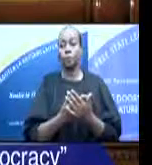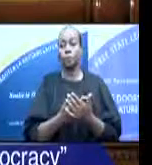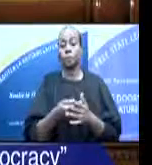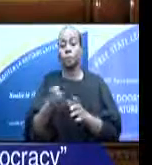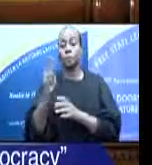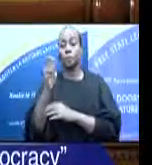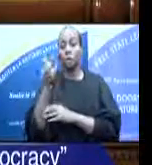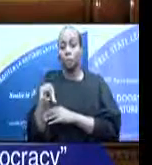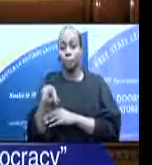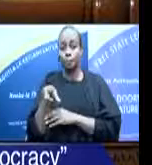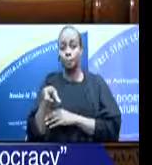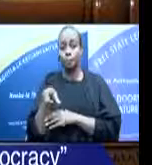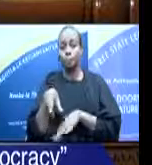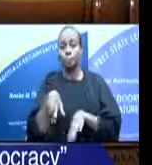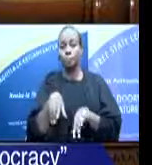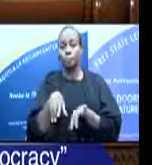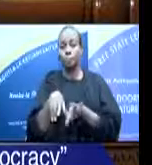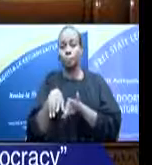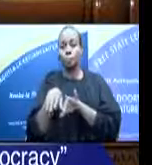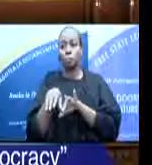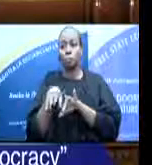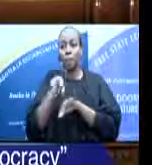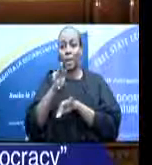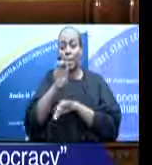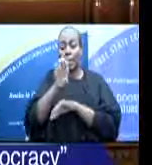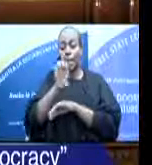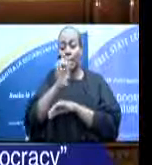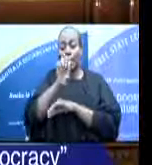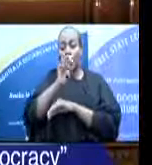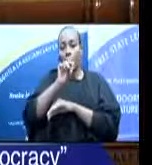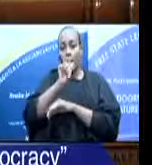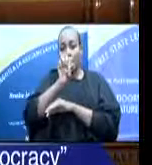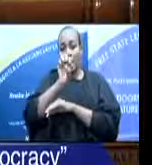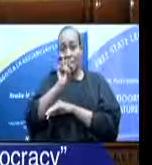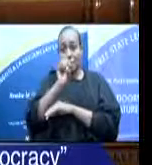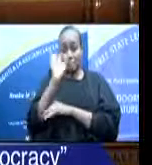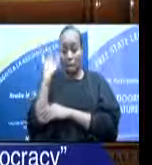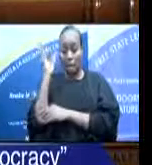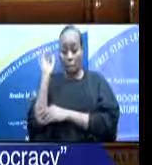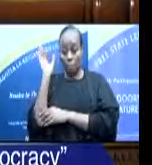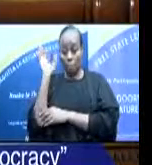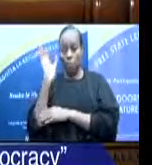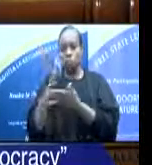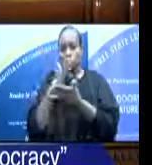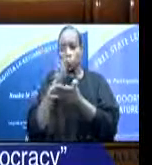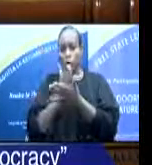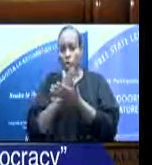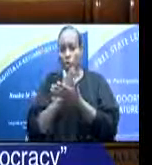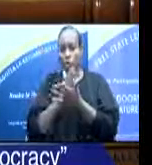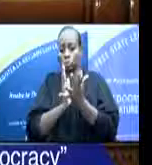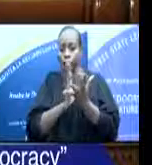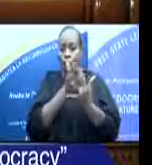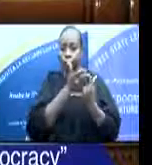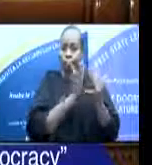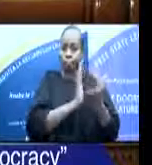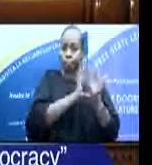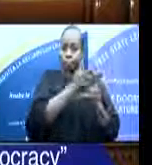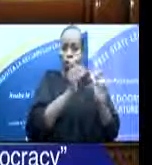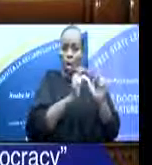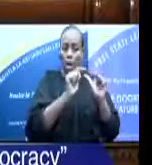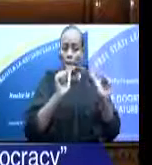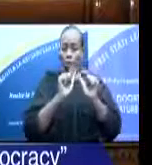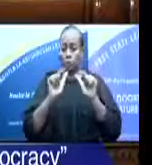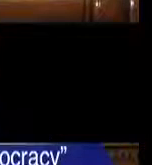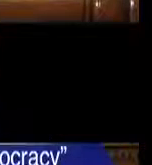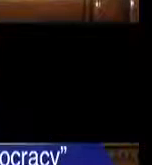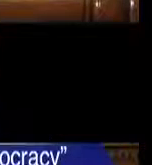Honorable Speaker, the emergency medical services is crucial in ensuring access to various levels of